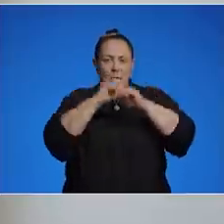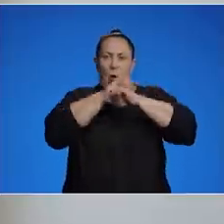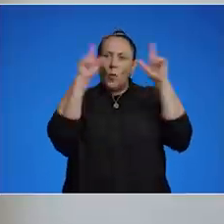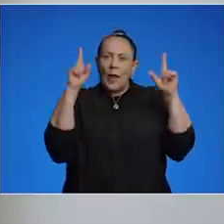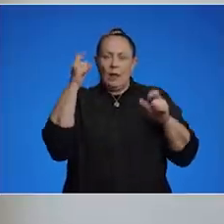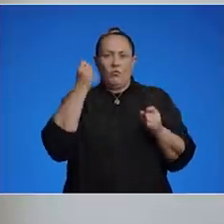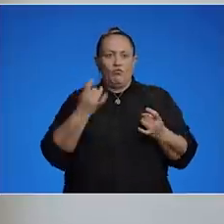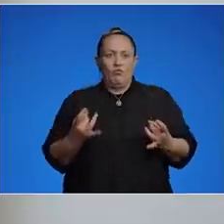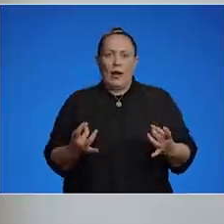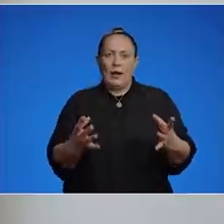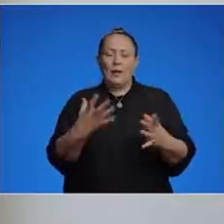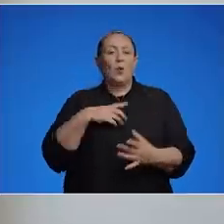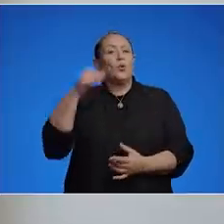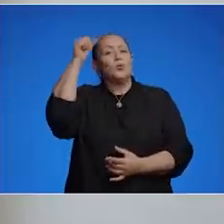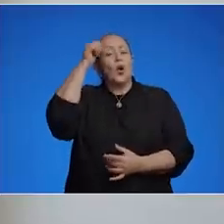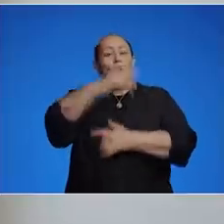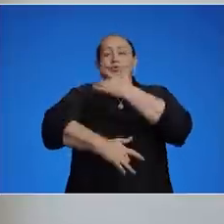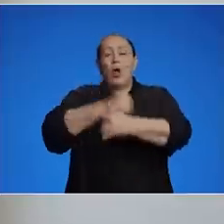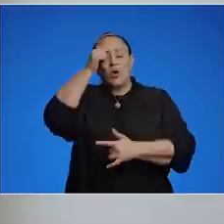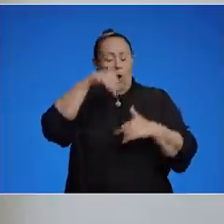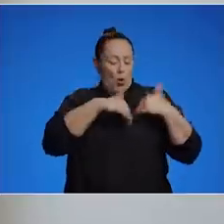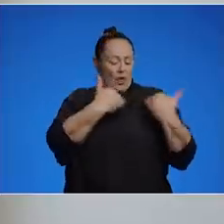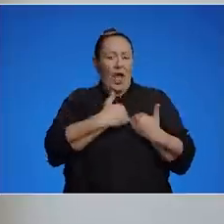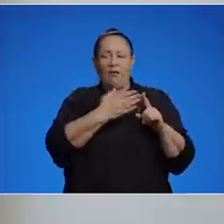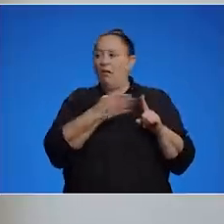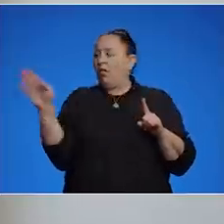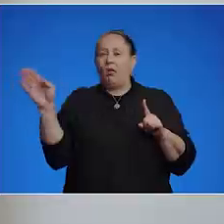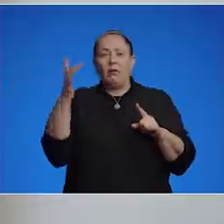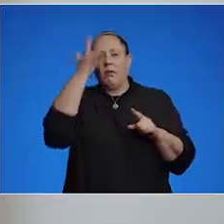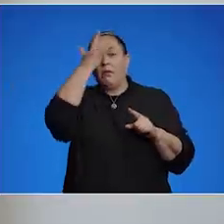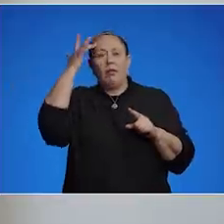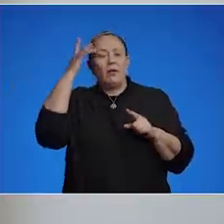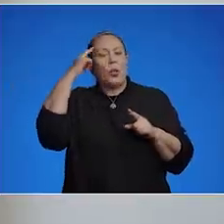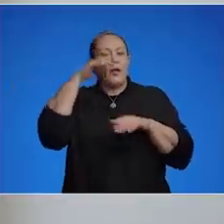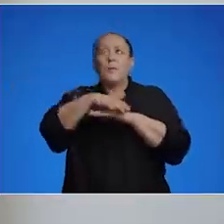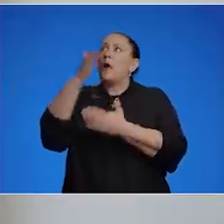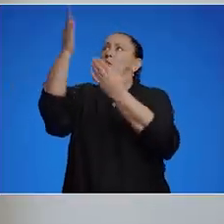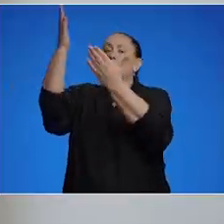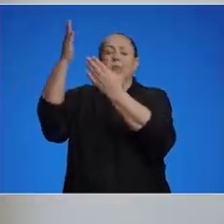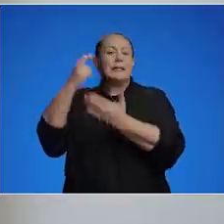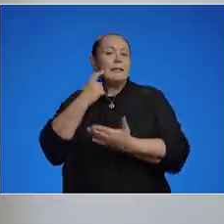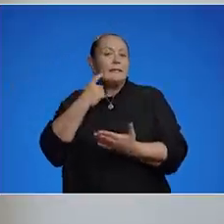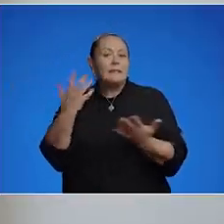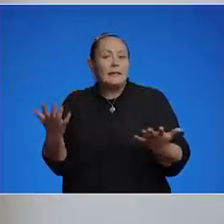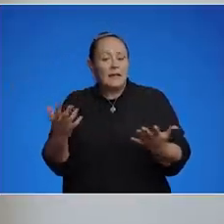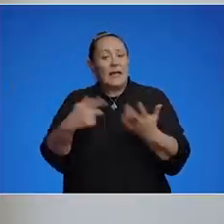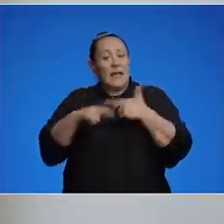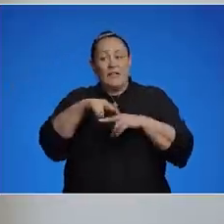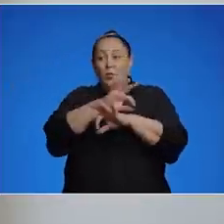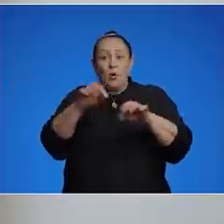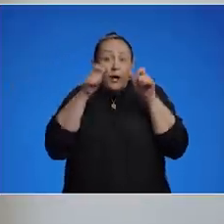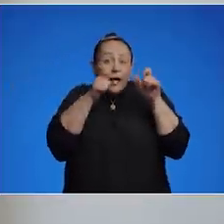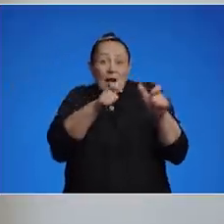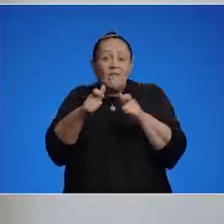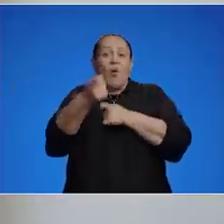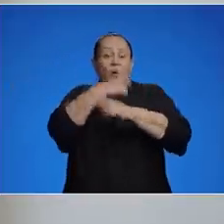watchful, because He knows how easy it is for the human heart to fall asleep, and that if we are not careful,